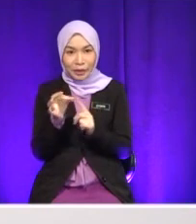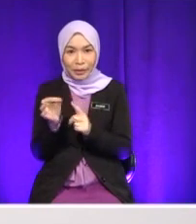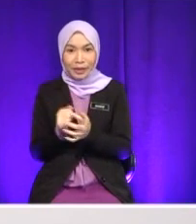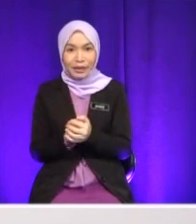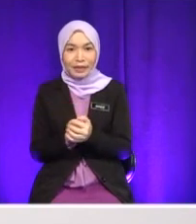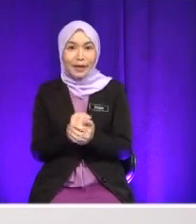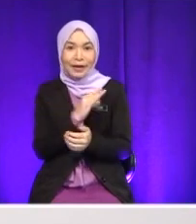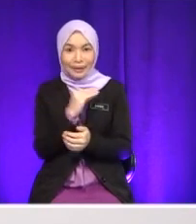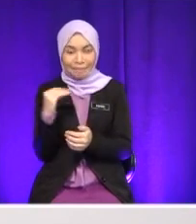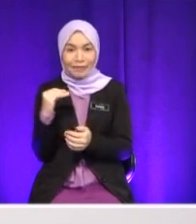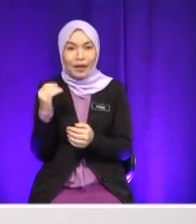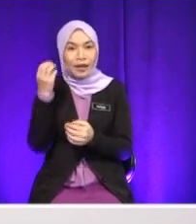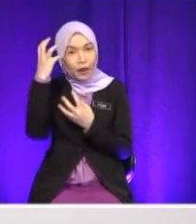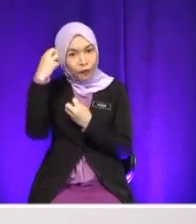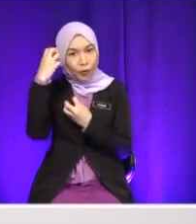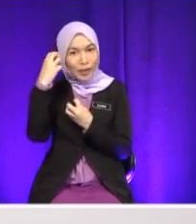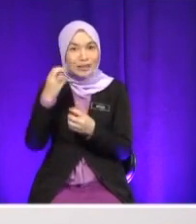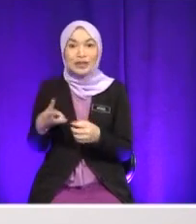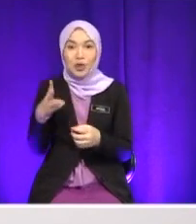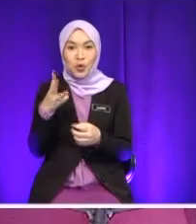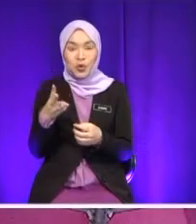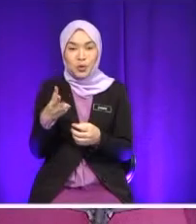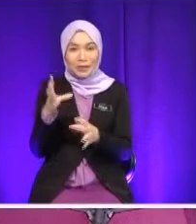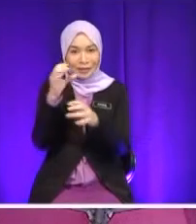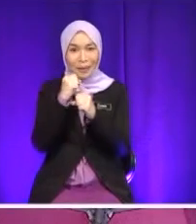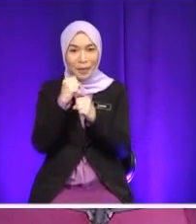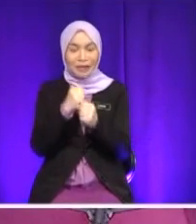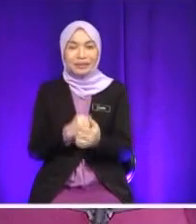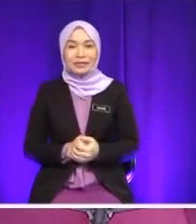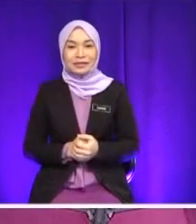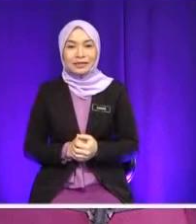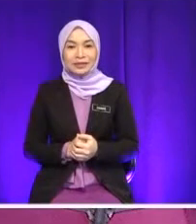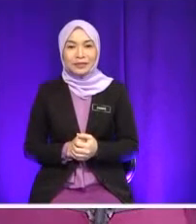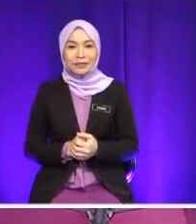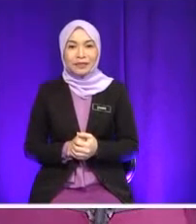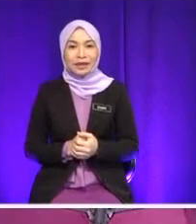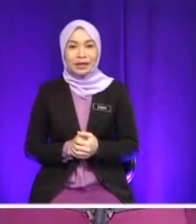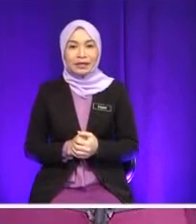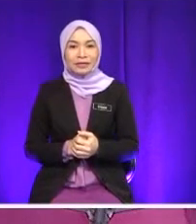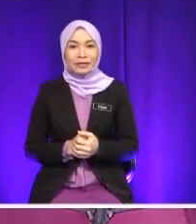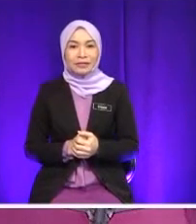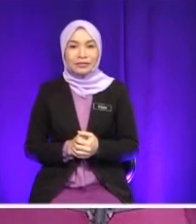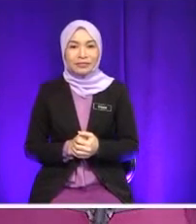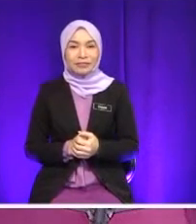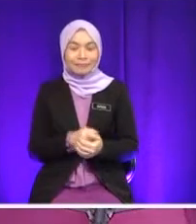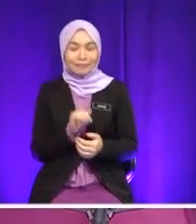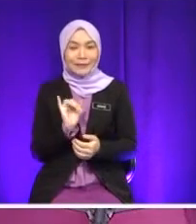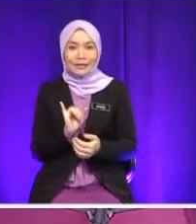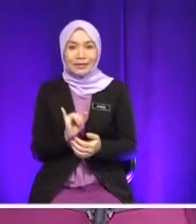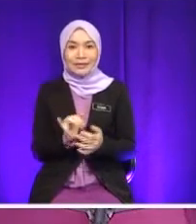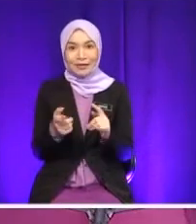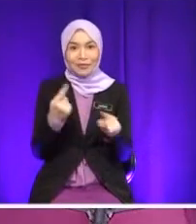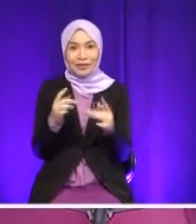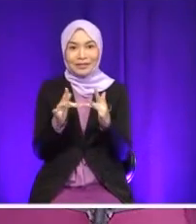out within seconds. Good. Okay, so according to Rachel, it's easier that way to browse the website. Okay,